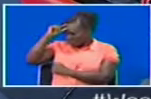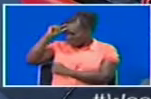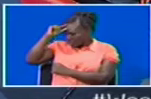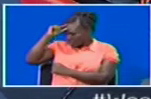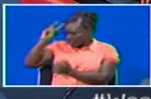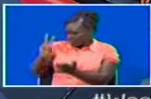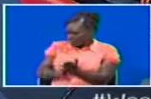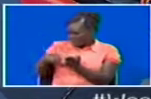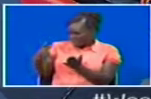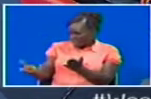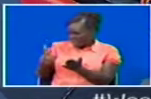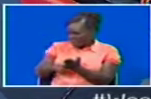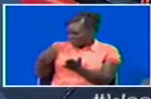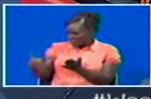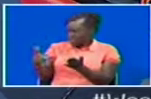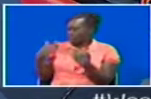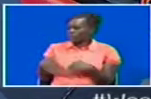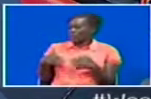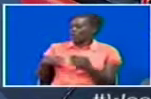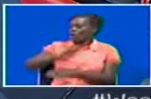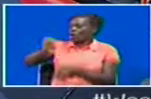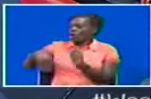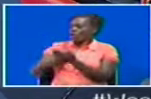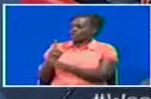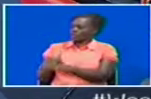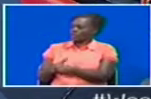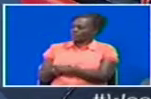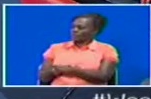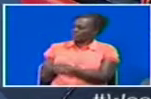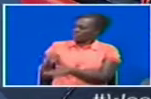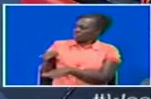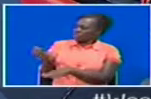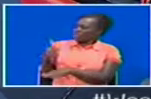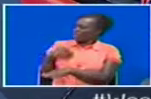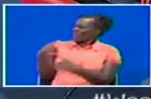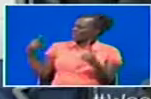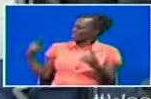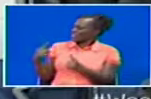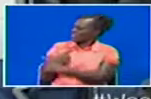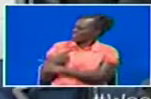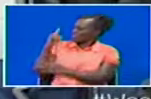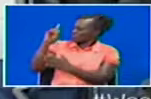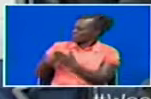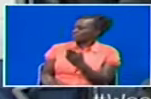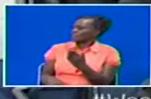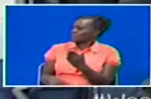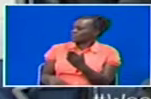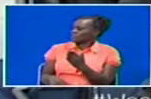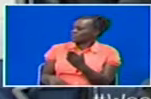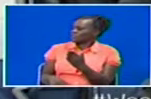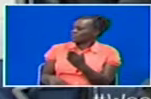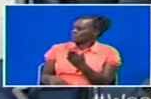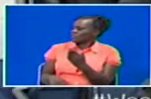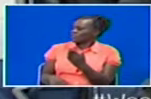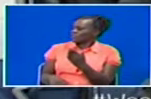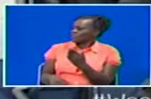down all the people all the time. What is it that Mrs. Anne Anyango will do differently so that